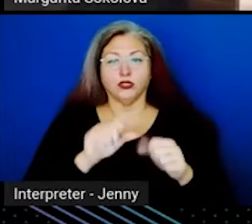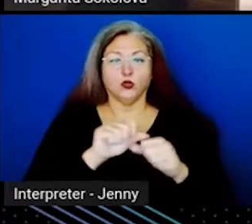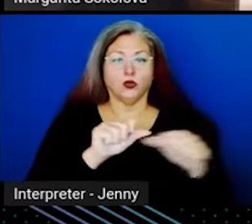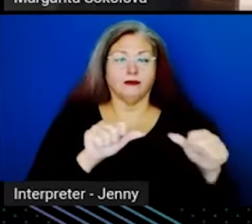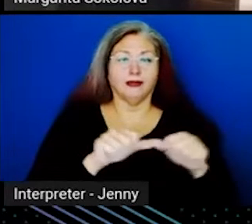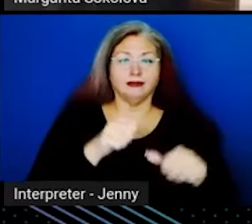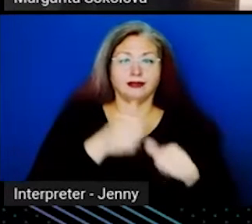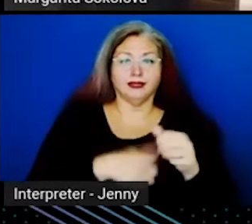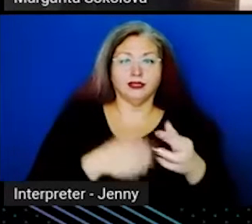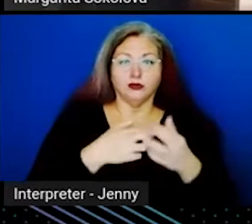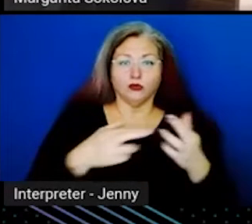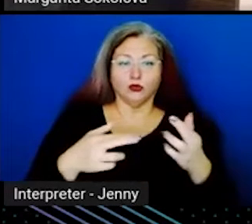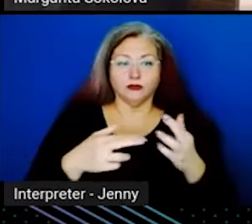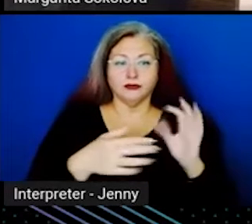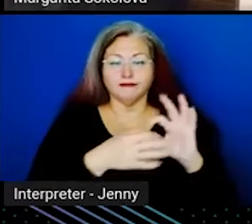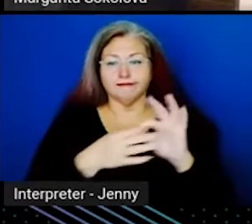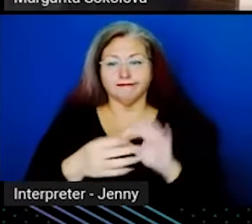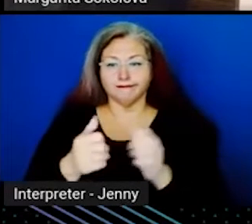is associated with.